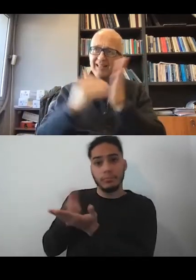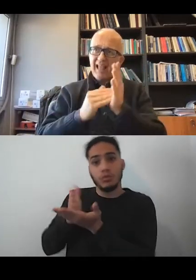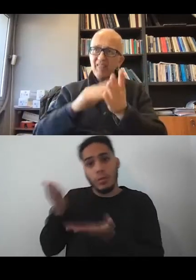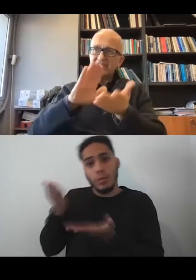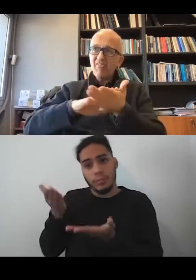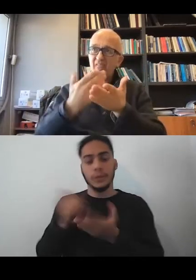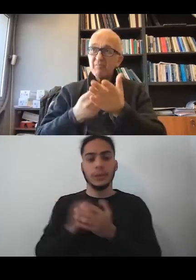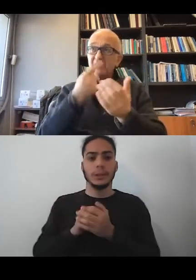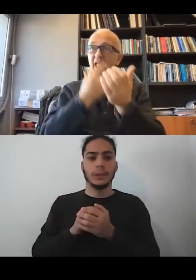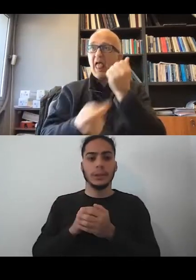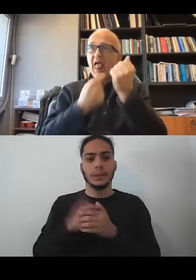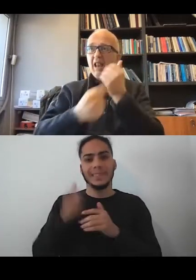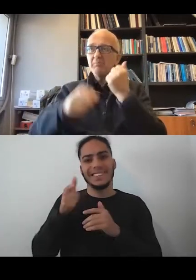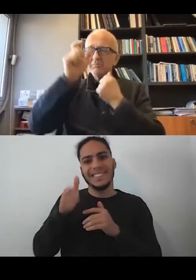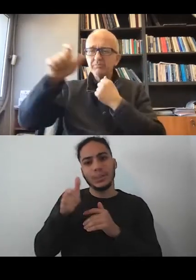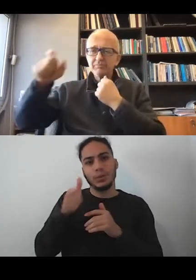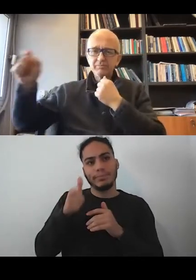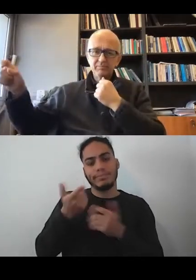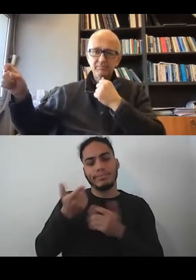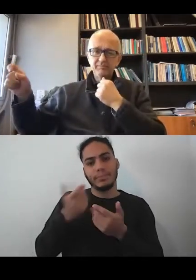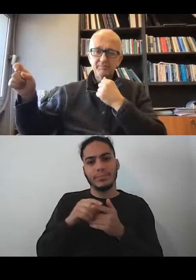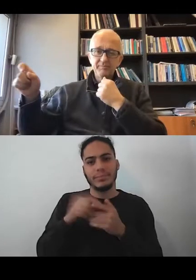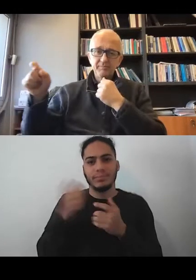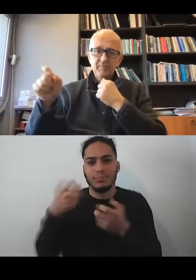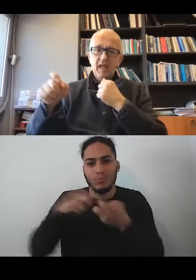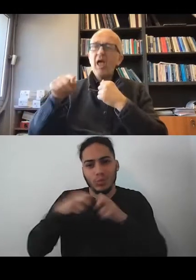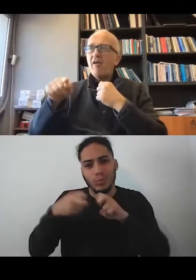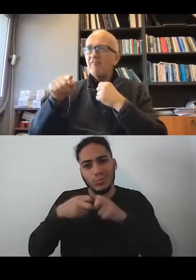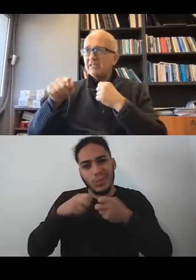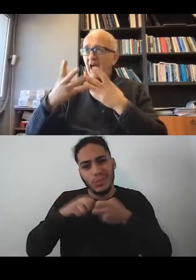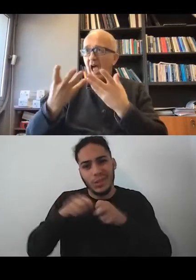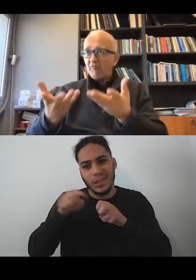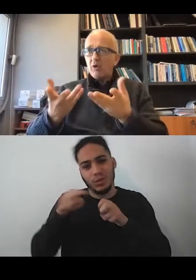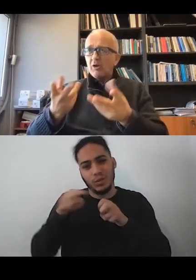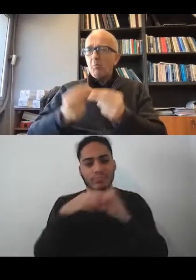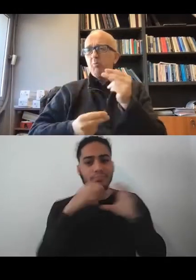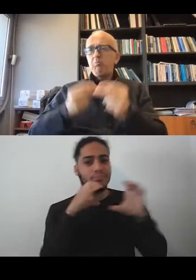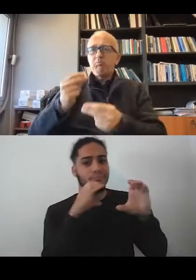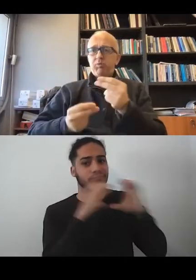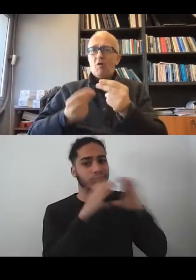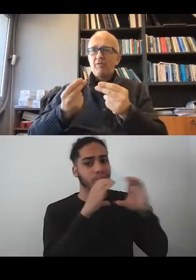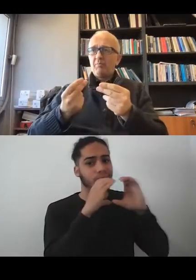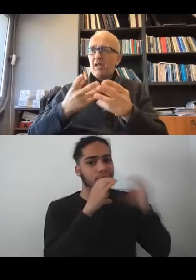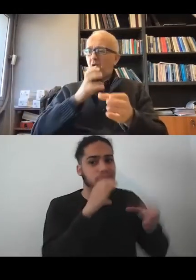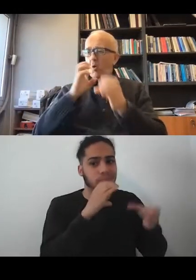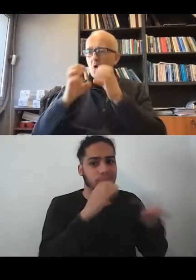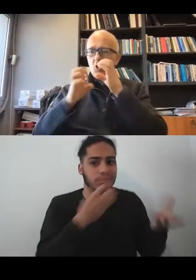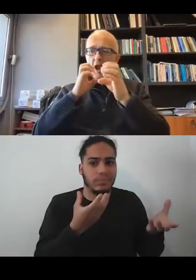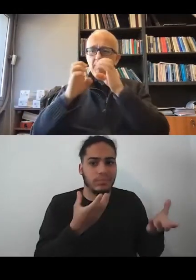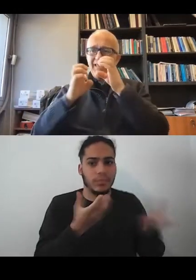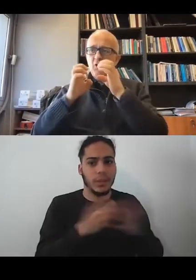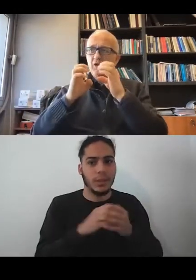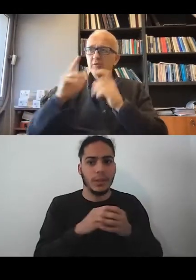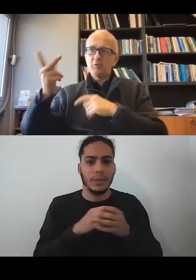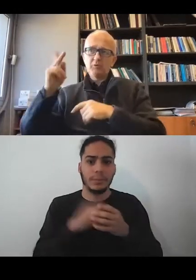This gap, of course, undermines the communication among the deaf and the